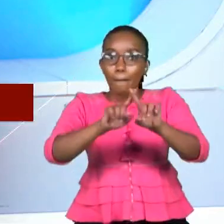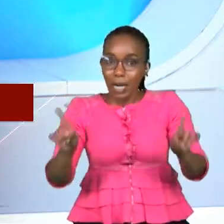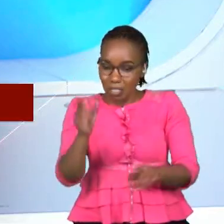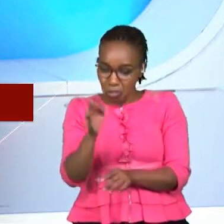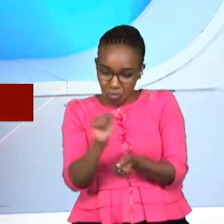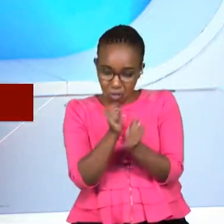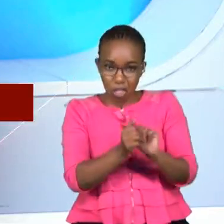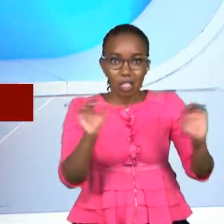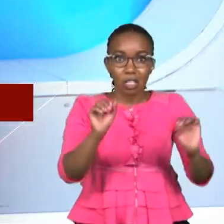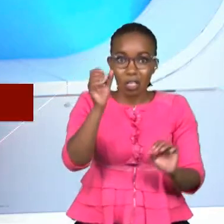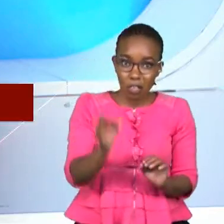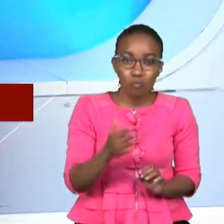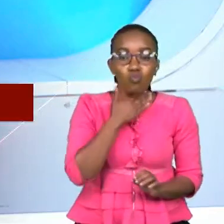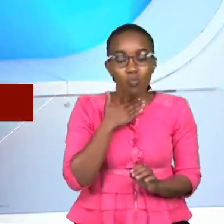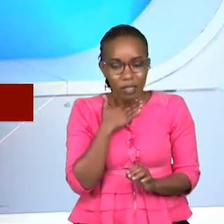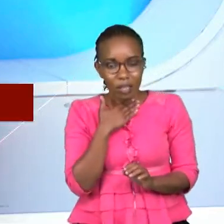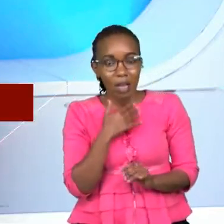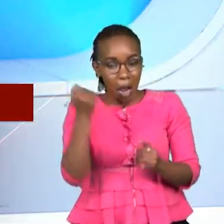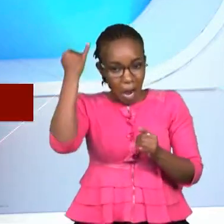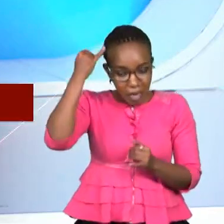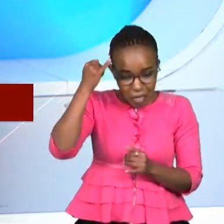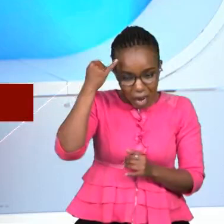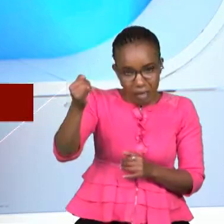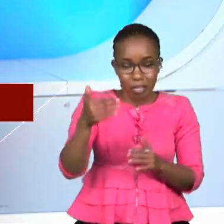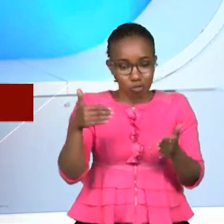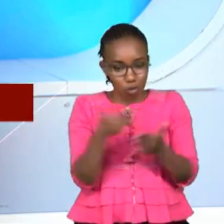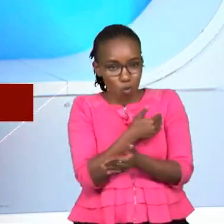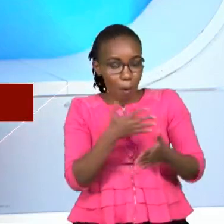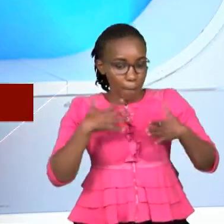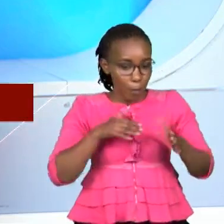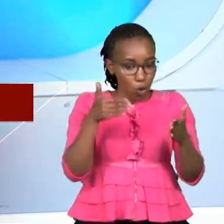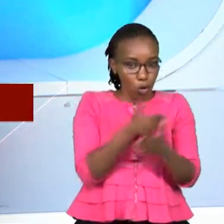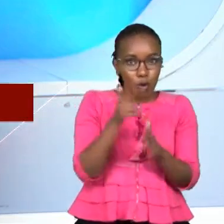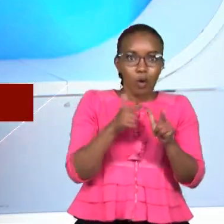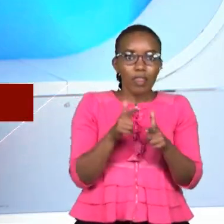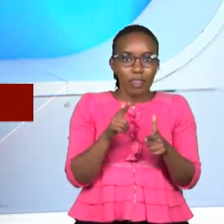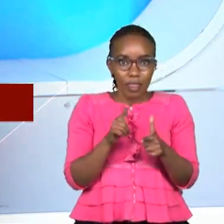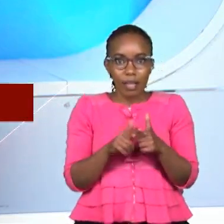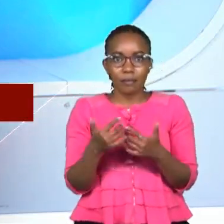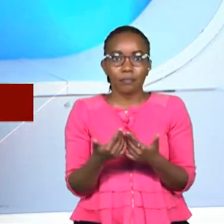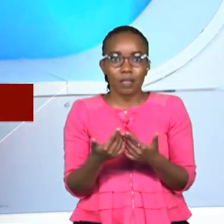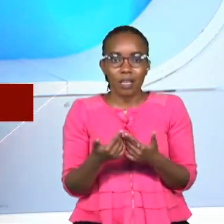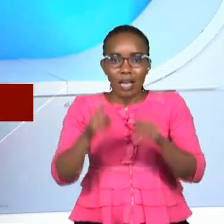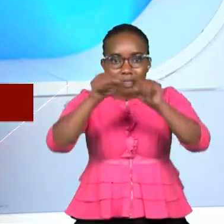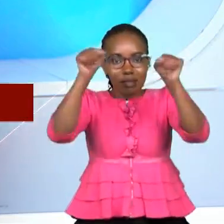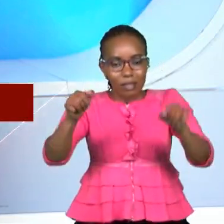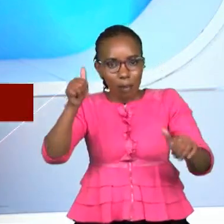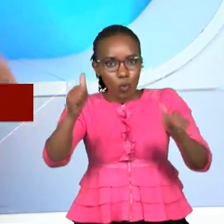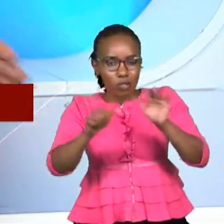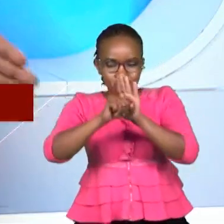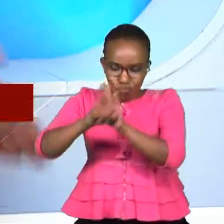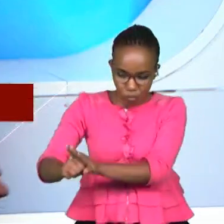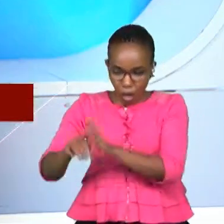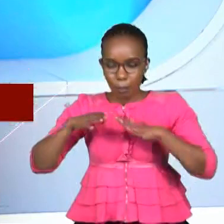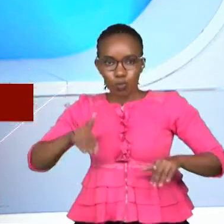then, if you want to inject fresh ideas, if you want to inject fresh people, then we have a find a way of beating the very system that has sidelined young